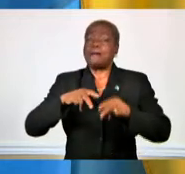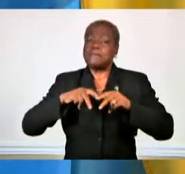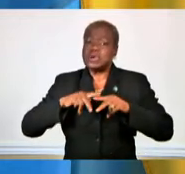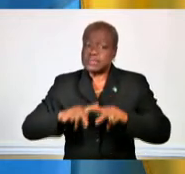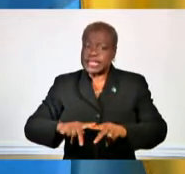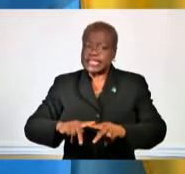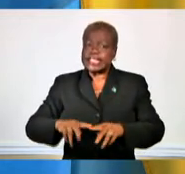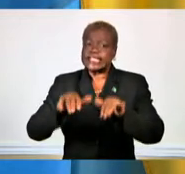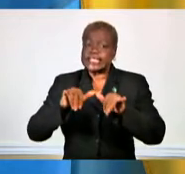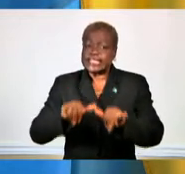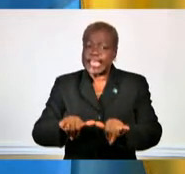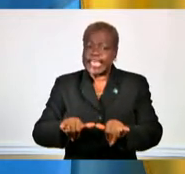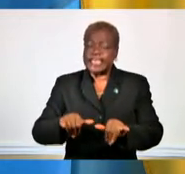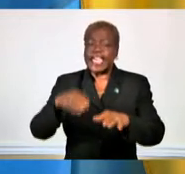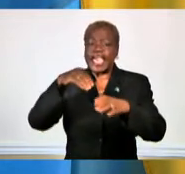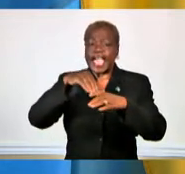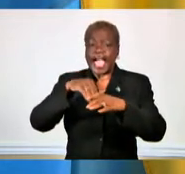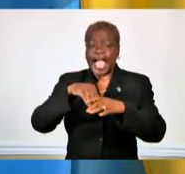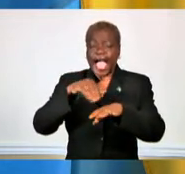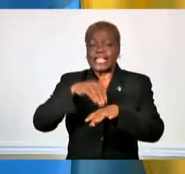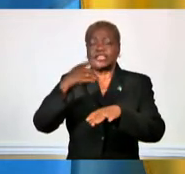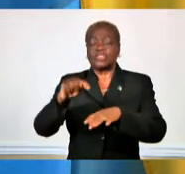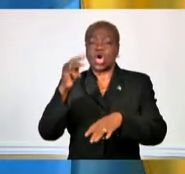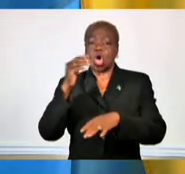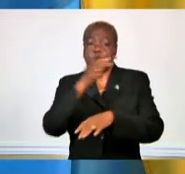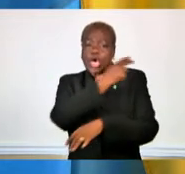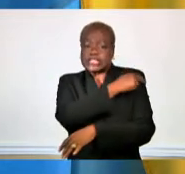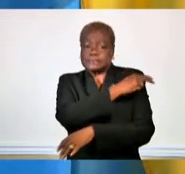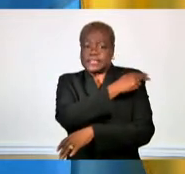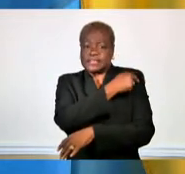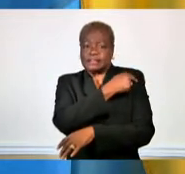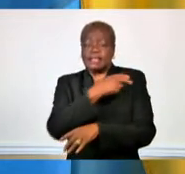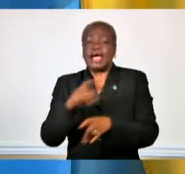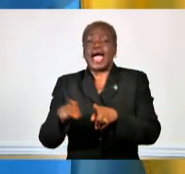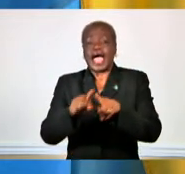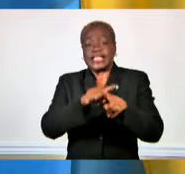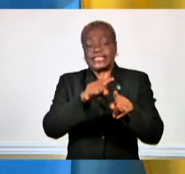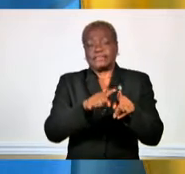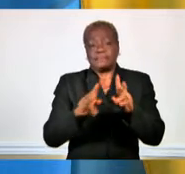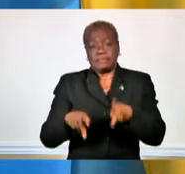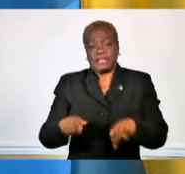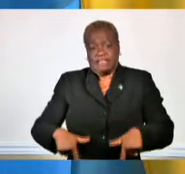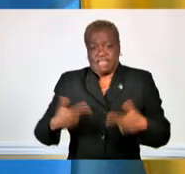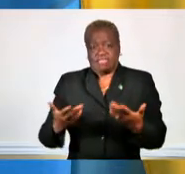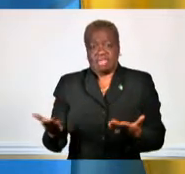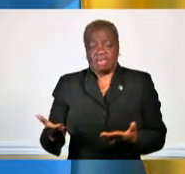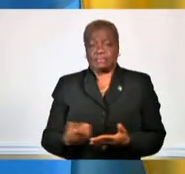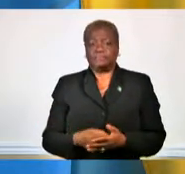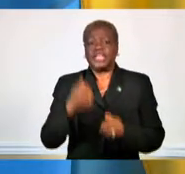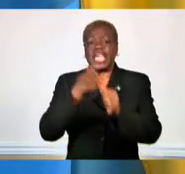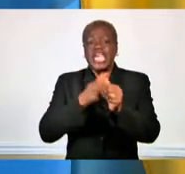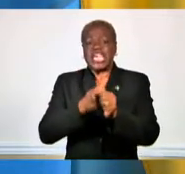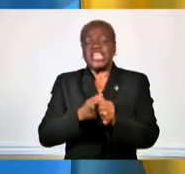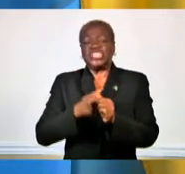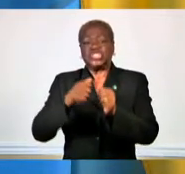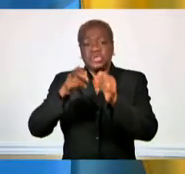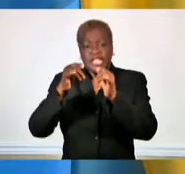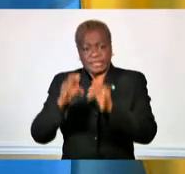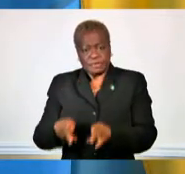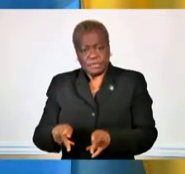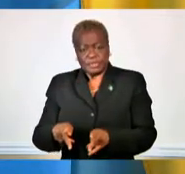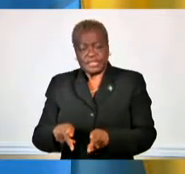within the confines of the Princess Margaret Hospital as boarders. Each of these